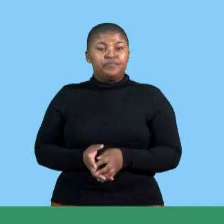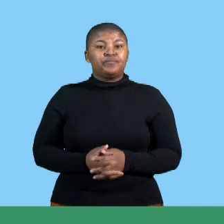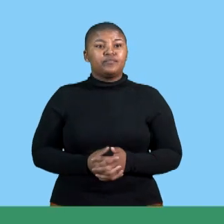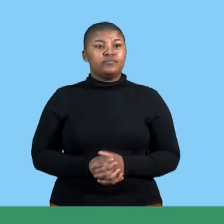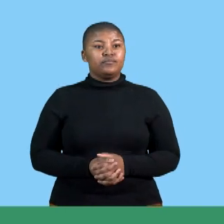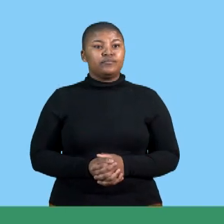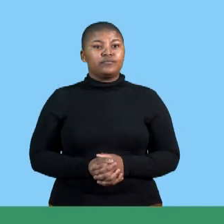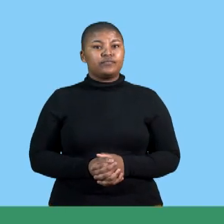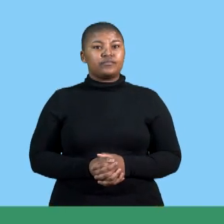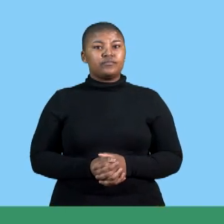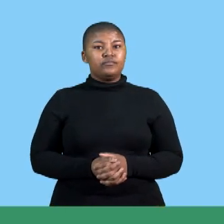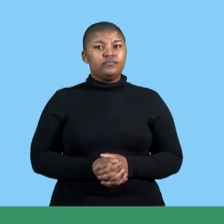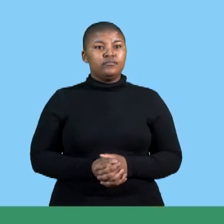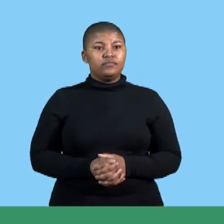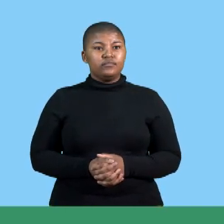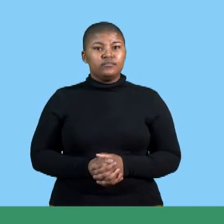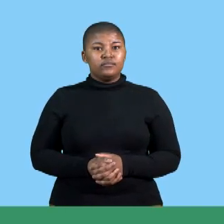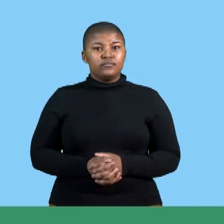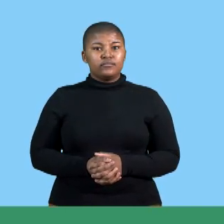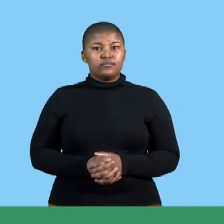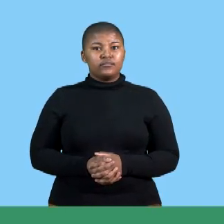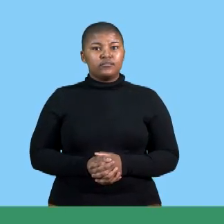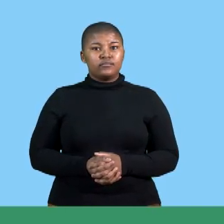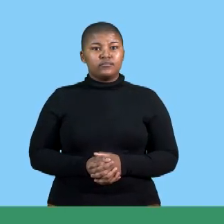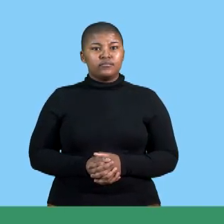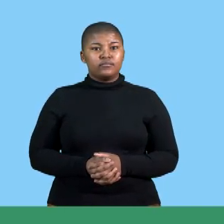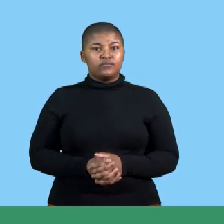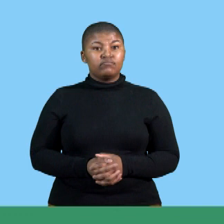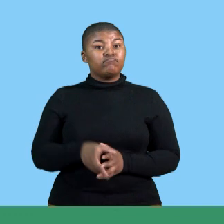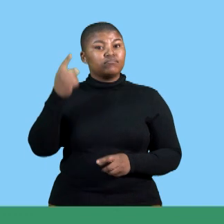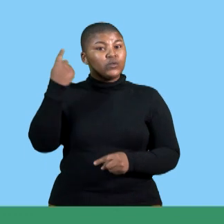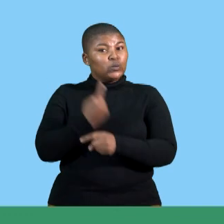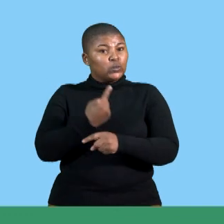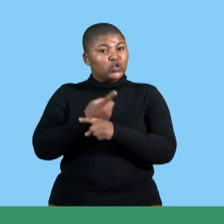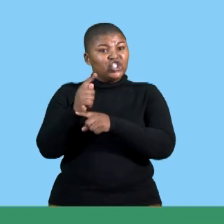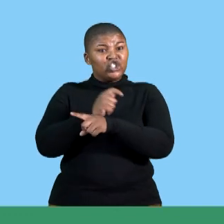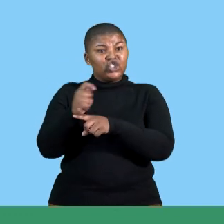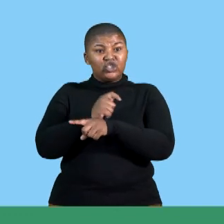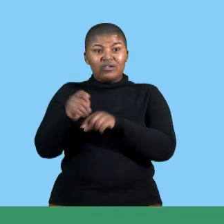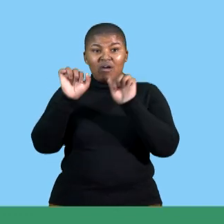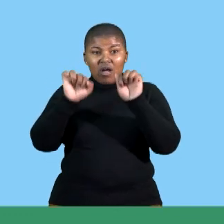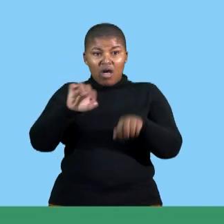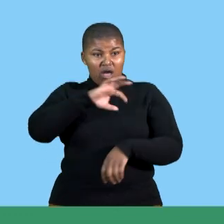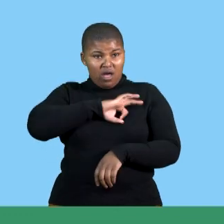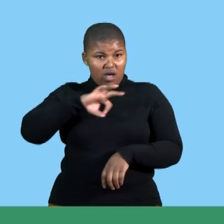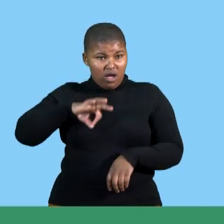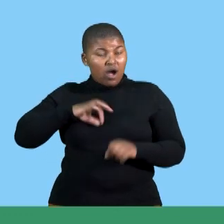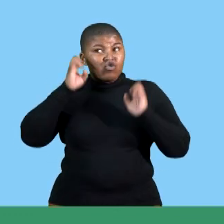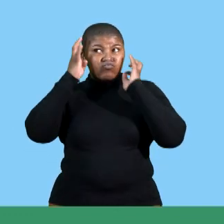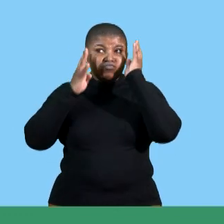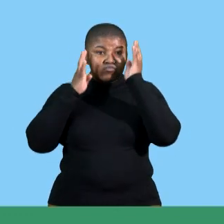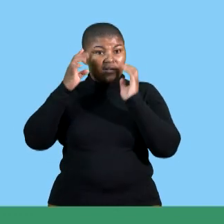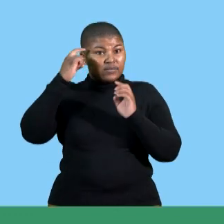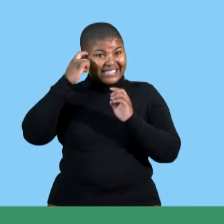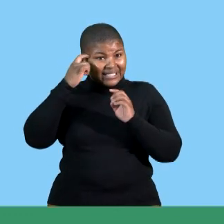always train their employees on creative thinking and problem-solving techniques. I hope you can